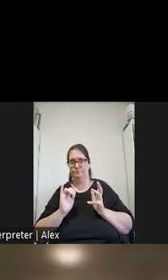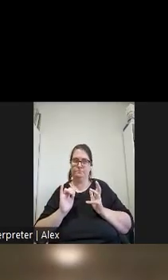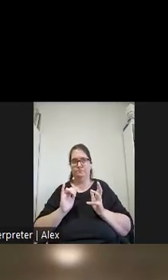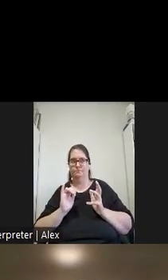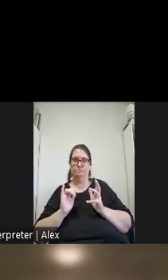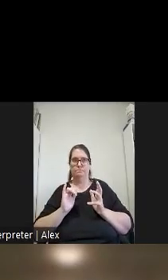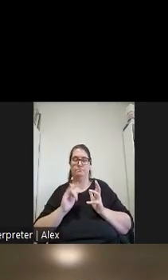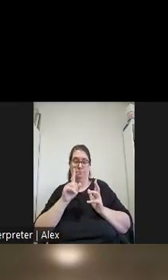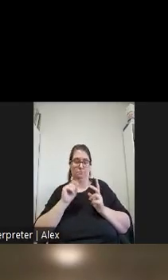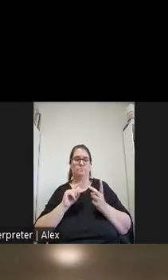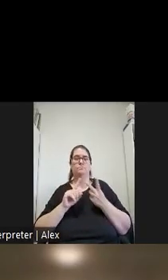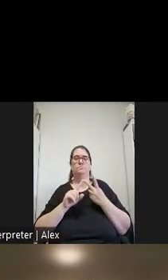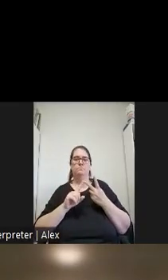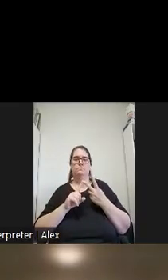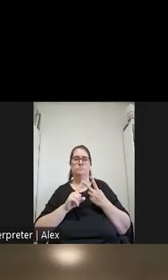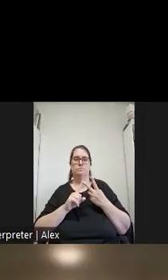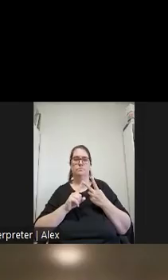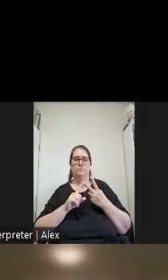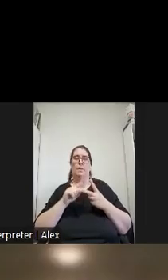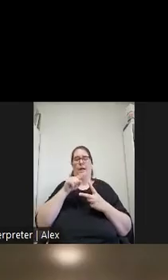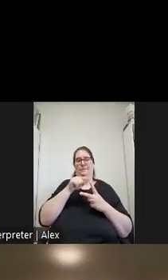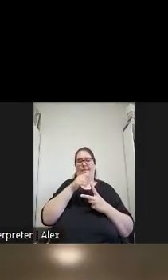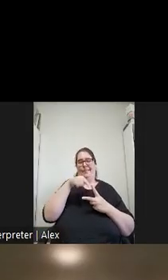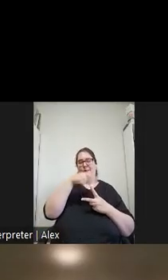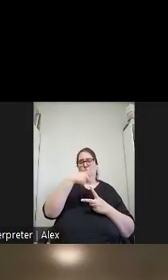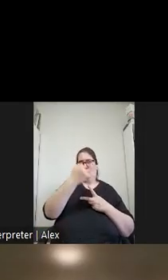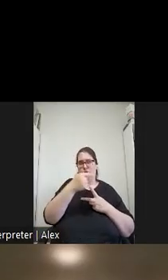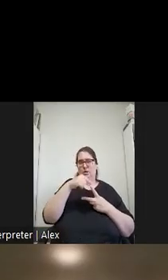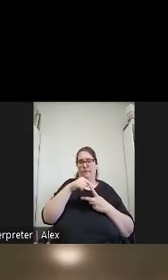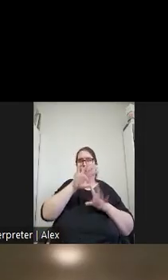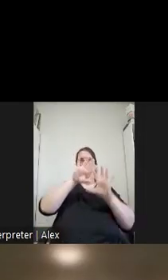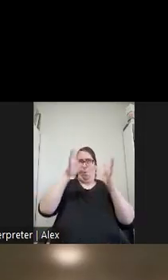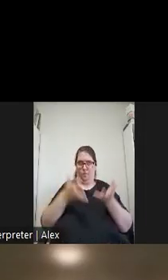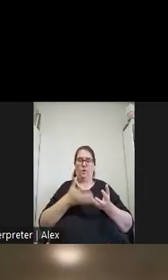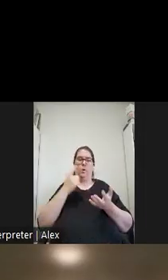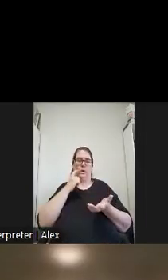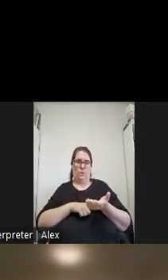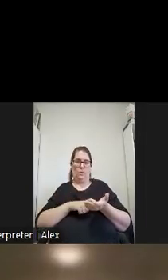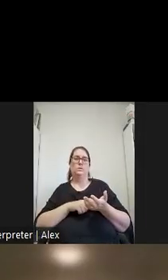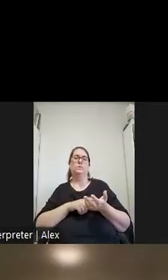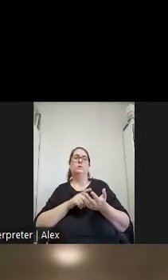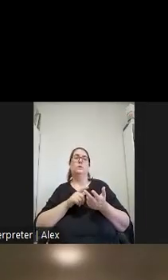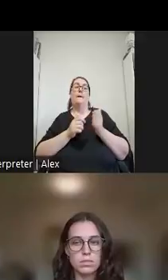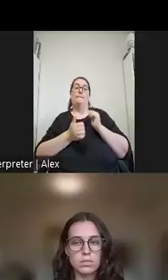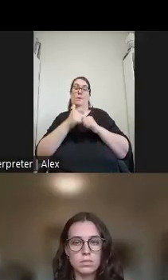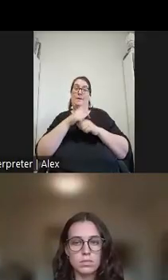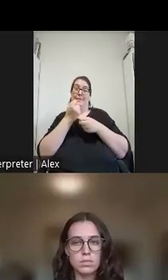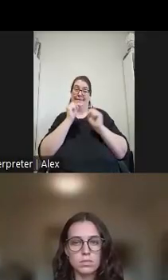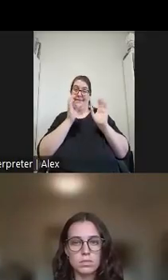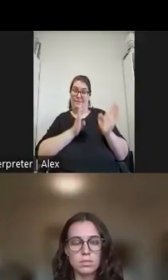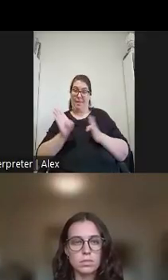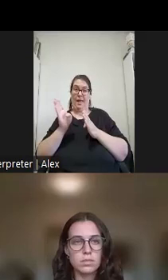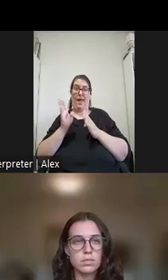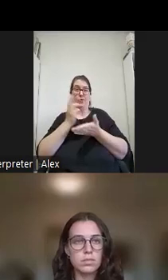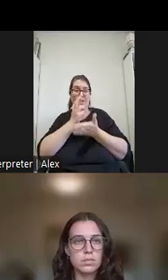another thing that we have noted, and that was in this project, but also overall that we have noted is that many times safety plans and resources